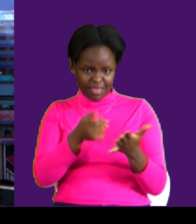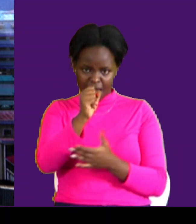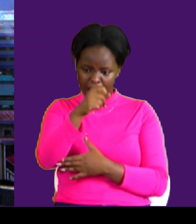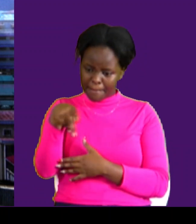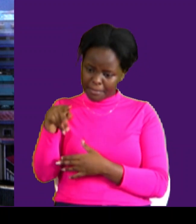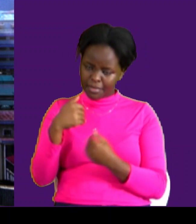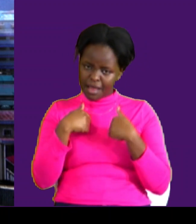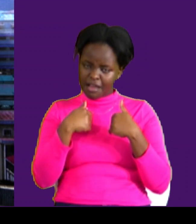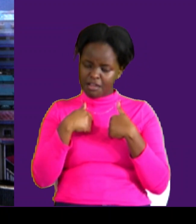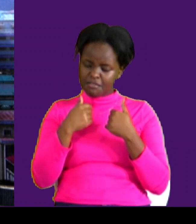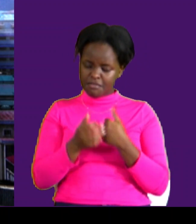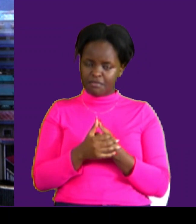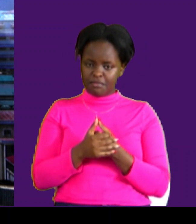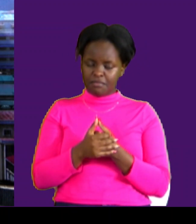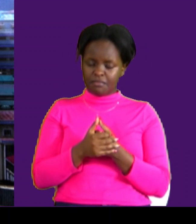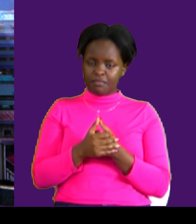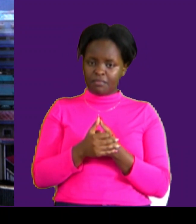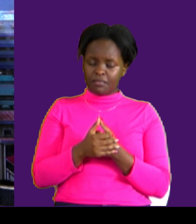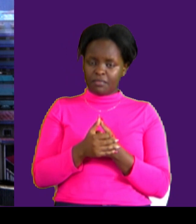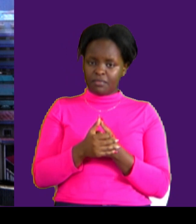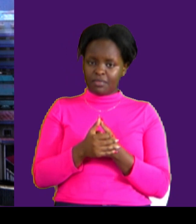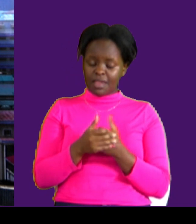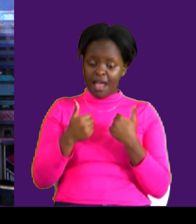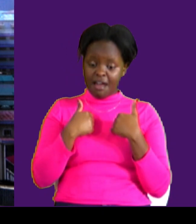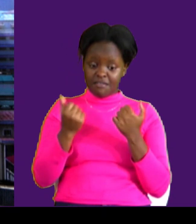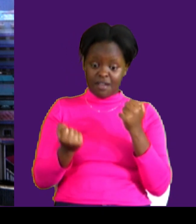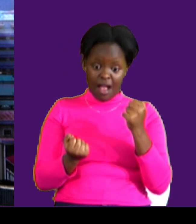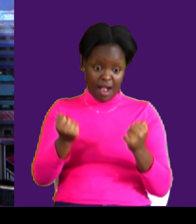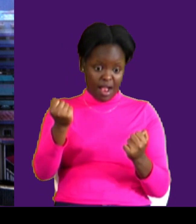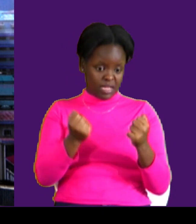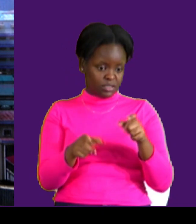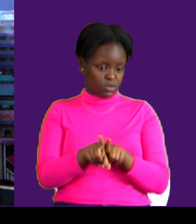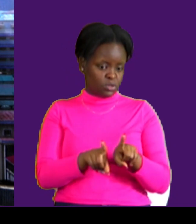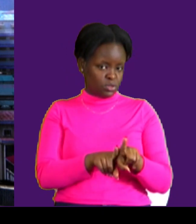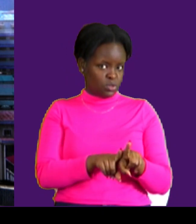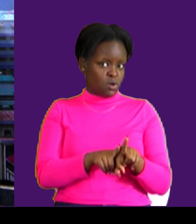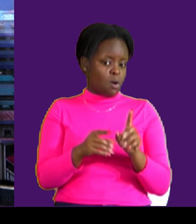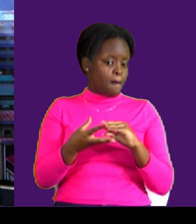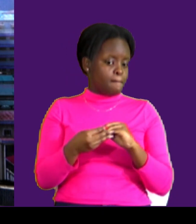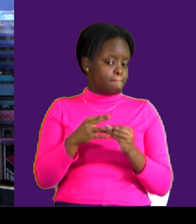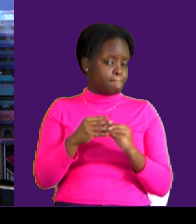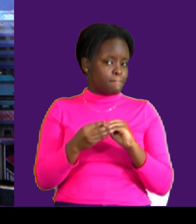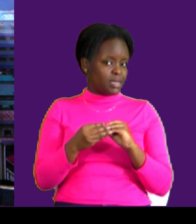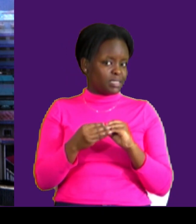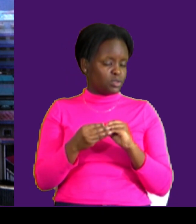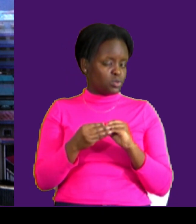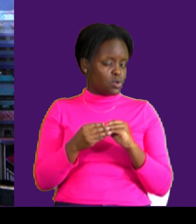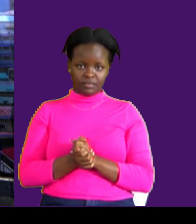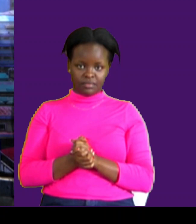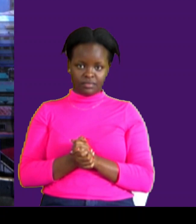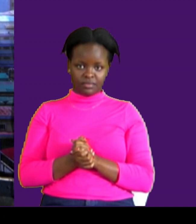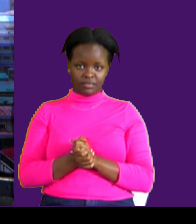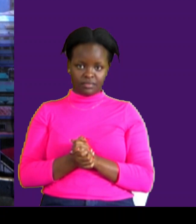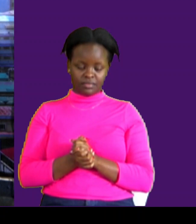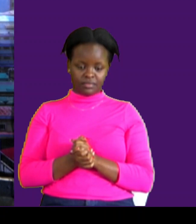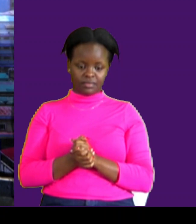point there are even cars that have been improvised to sense danger ahead.